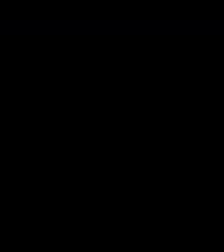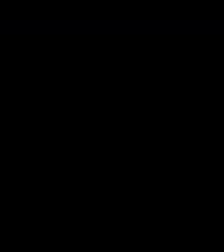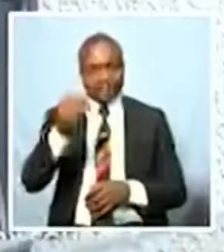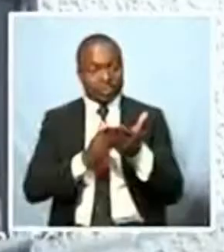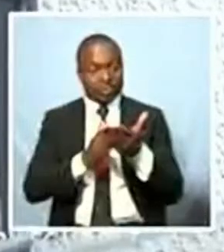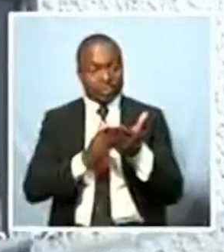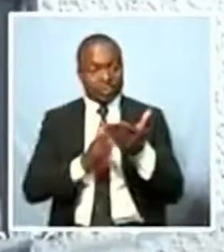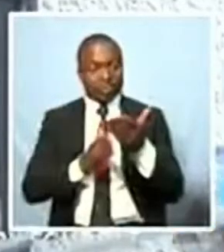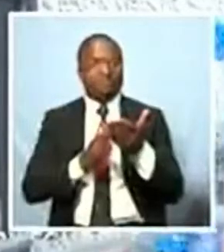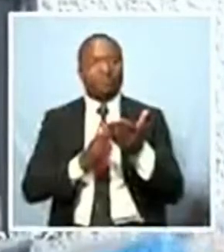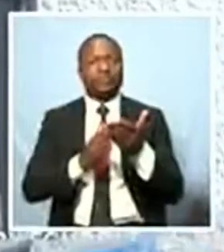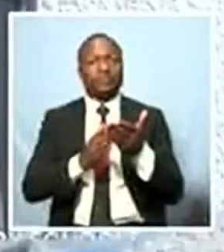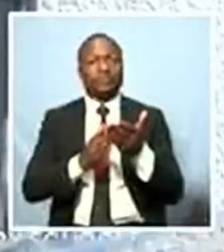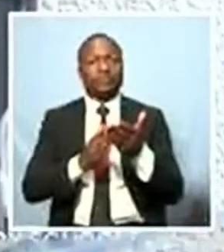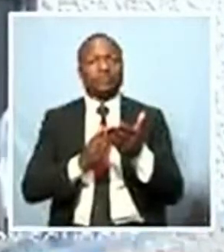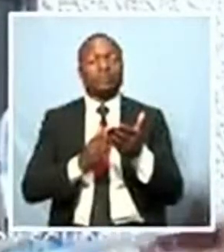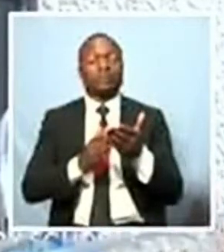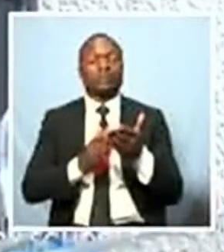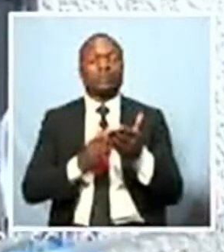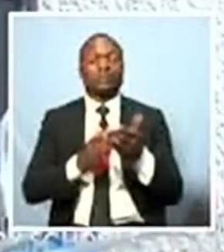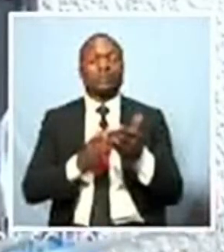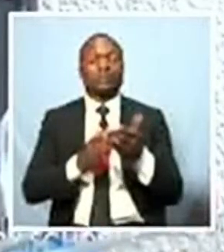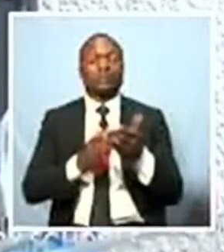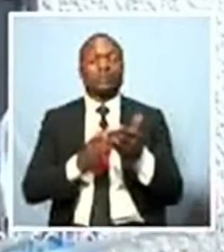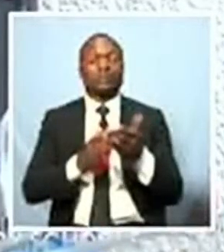some of the key responses would